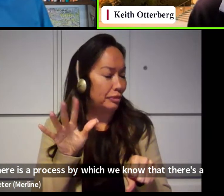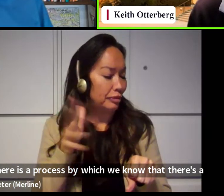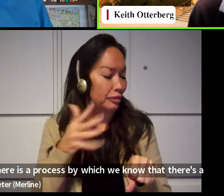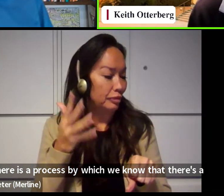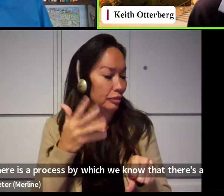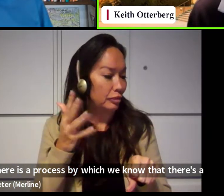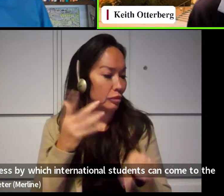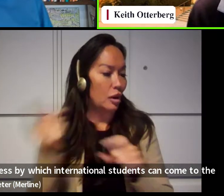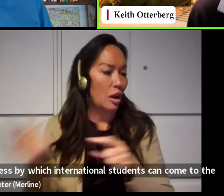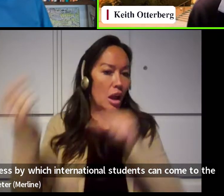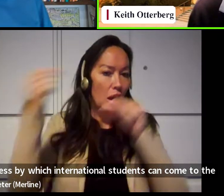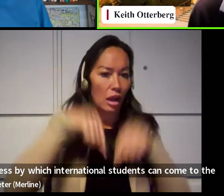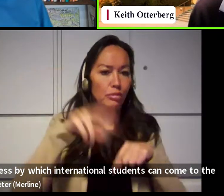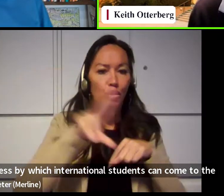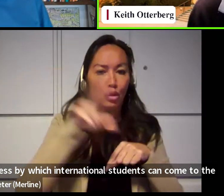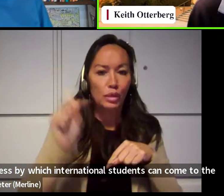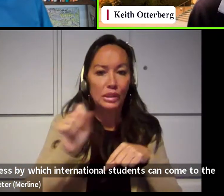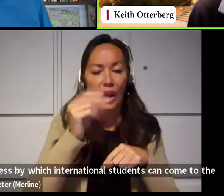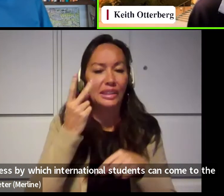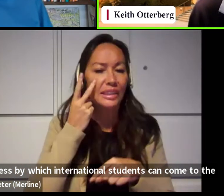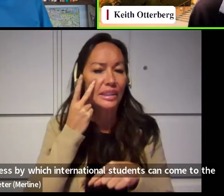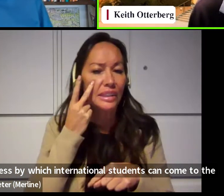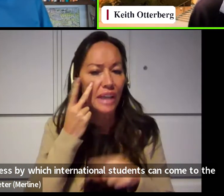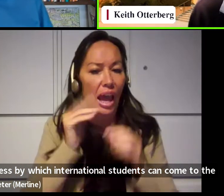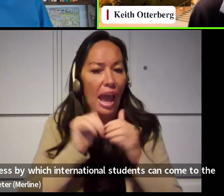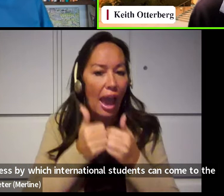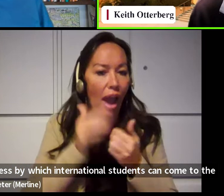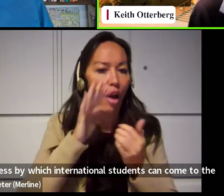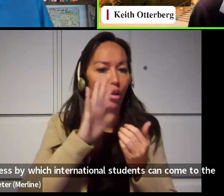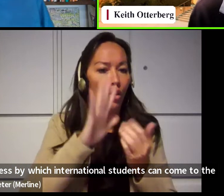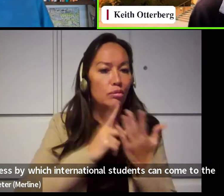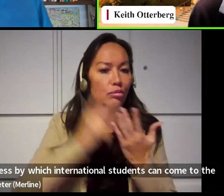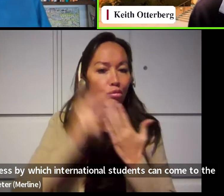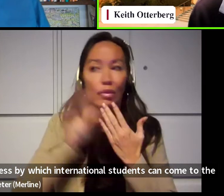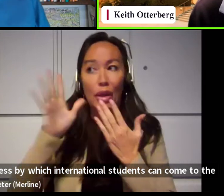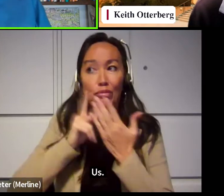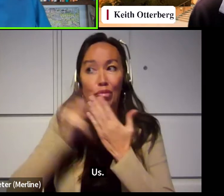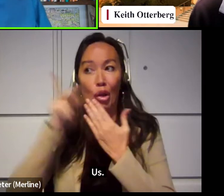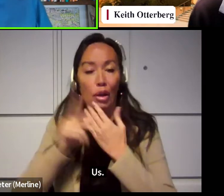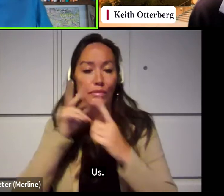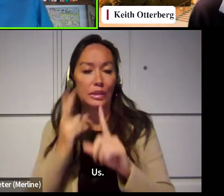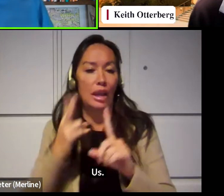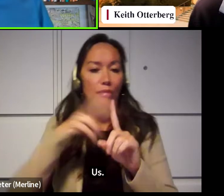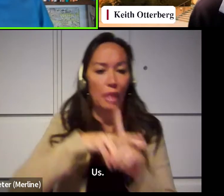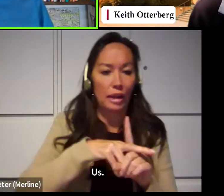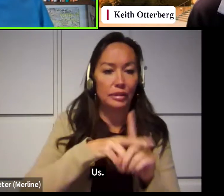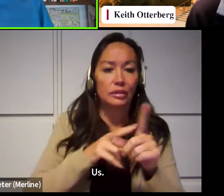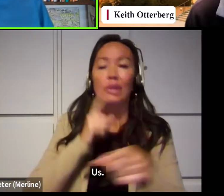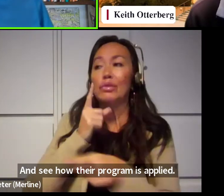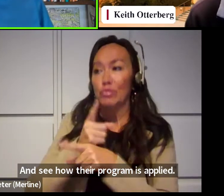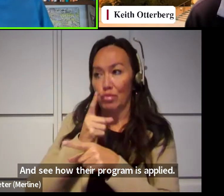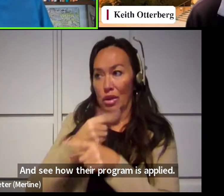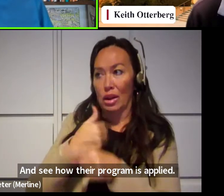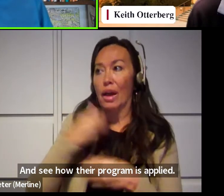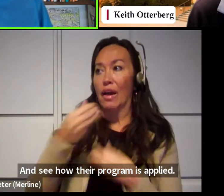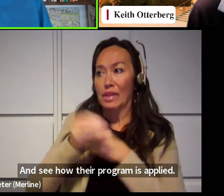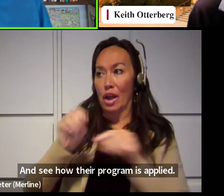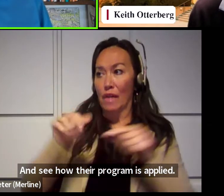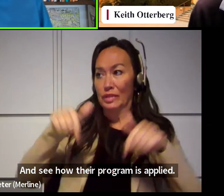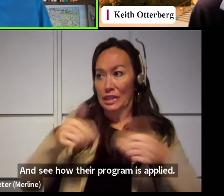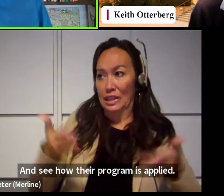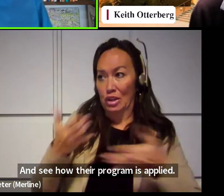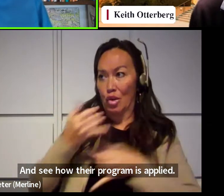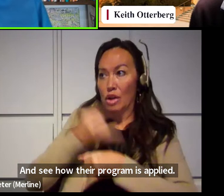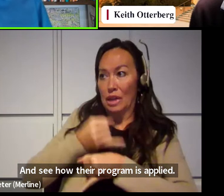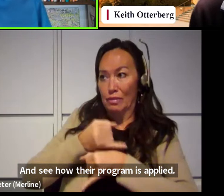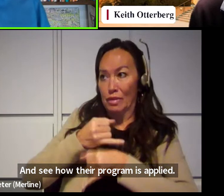come to the U.S. and see how their program is applied. Right. There's an office here on our campus that